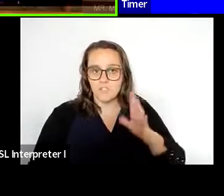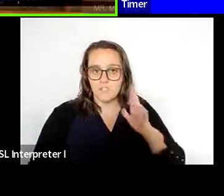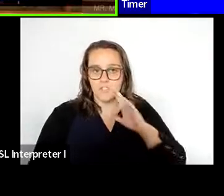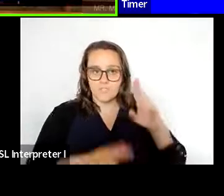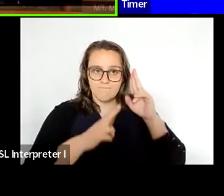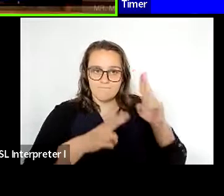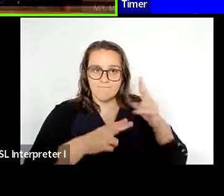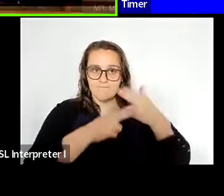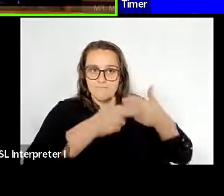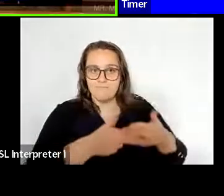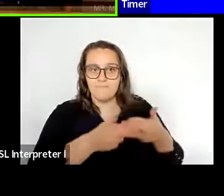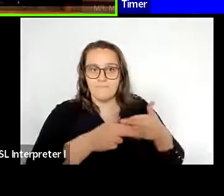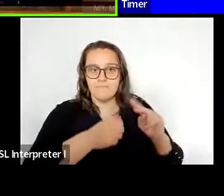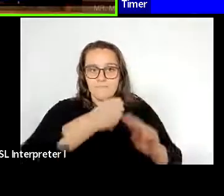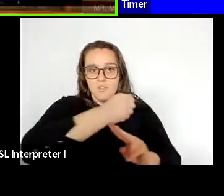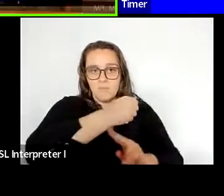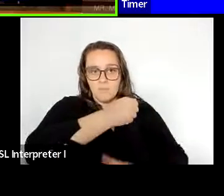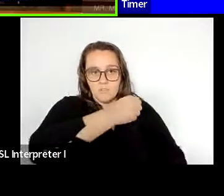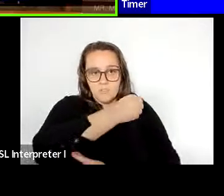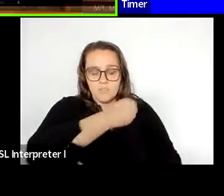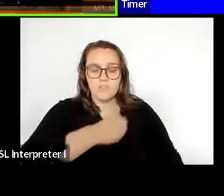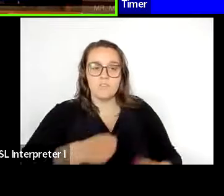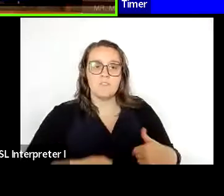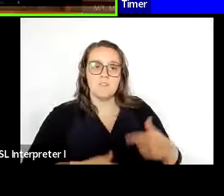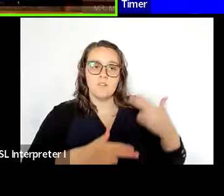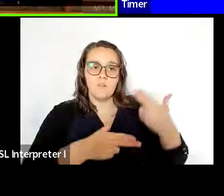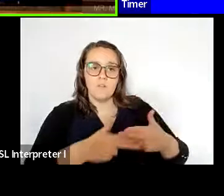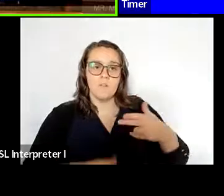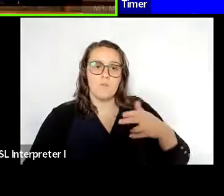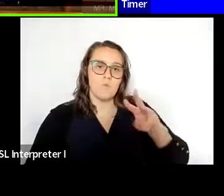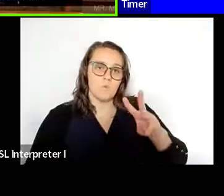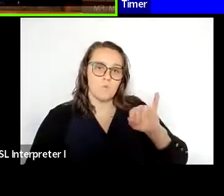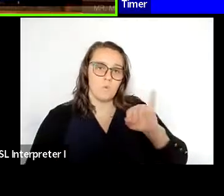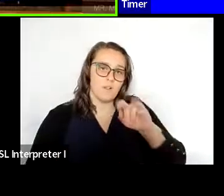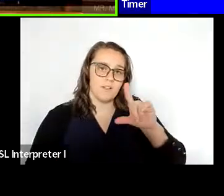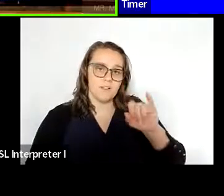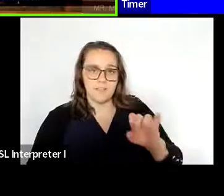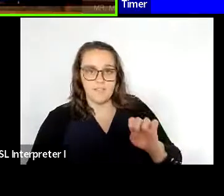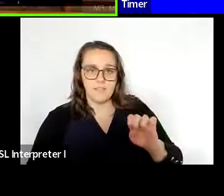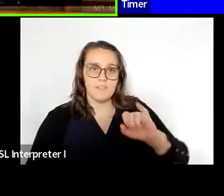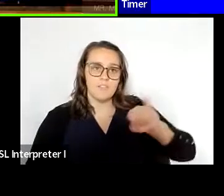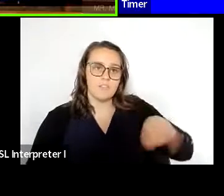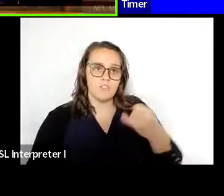34th Street and Minnesota Avenue, as the Willie J. Hardy Memorial Bridge.